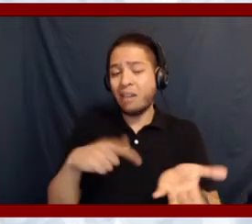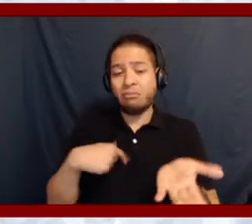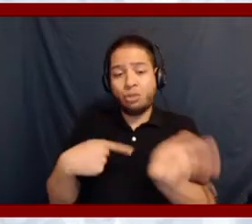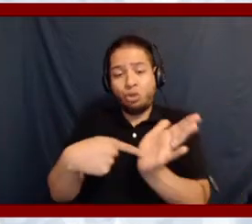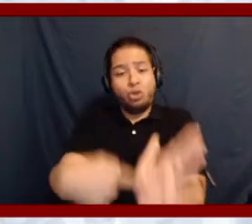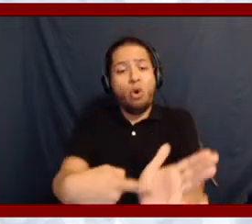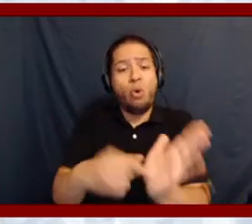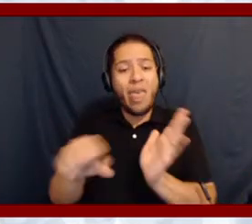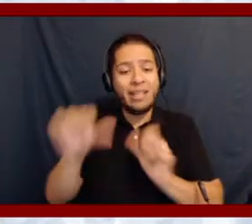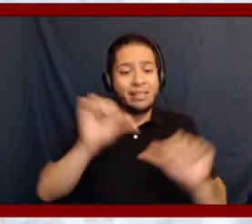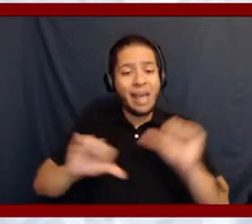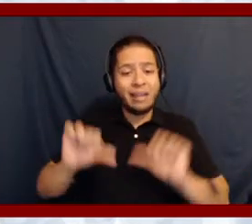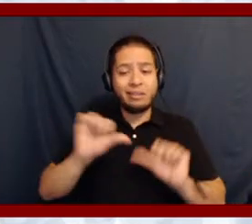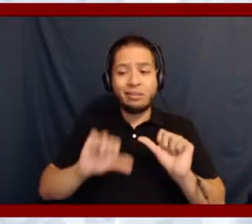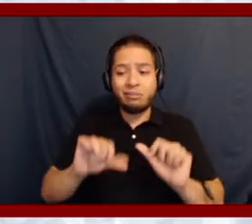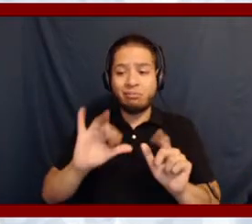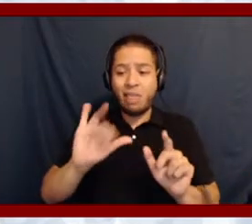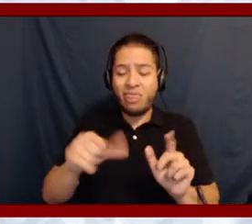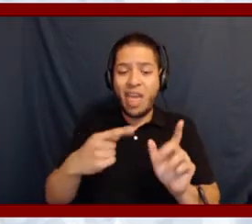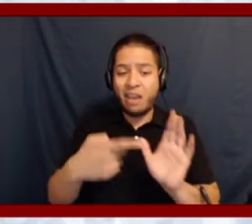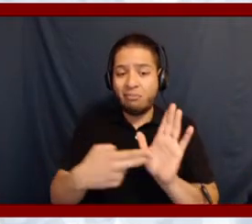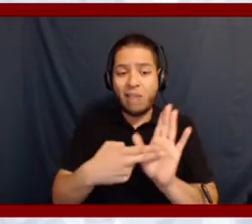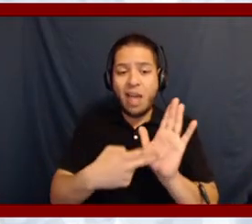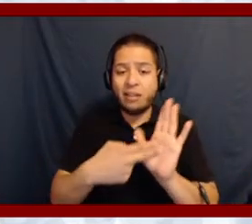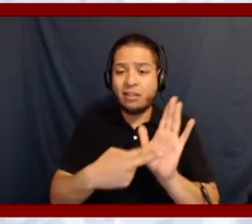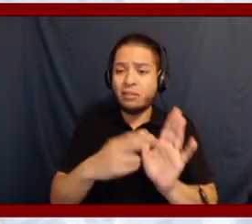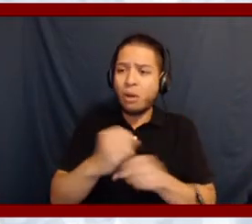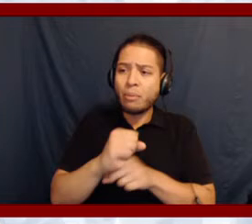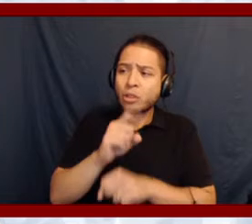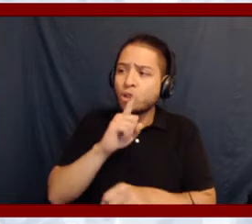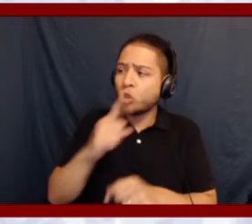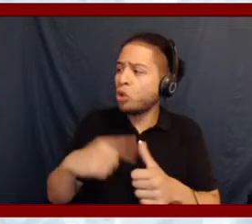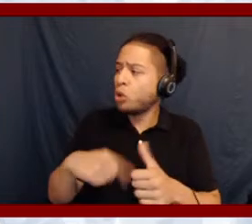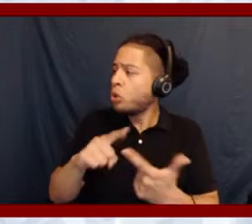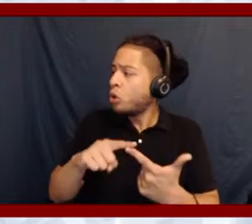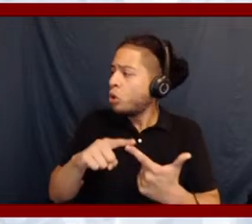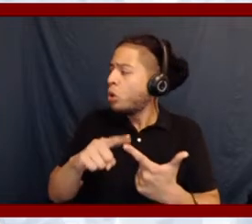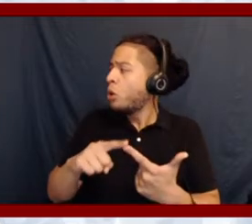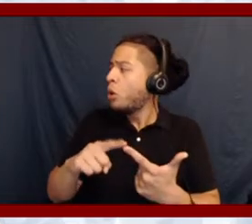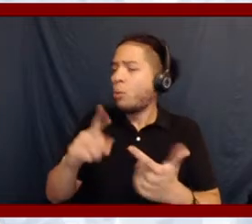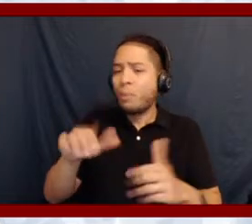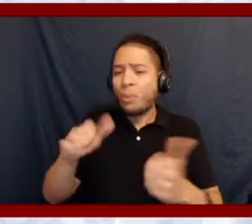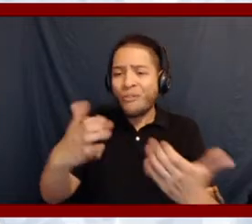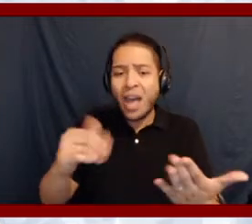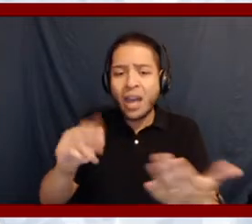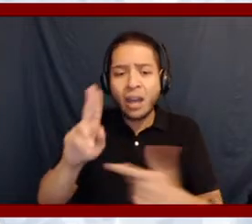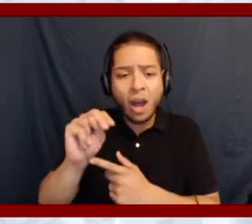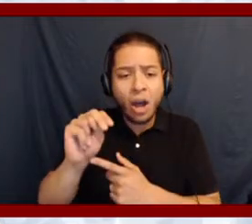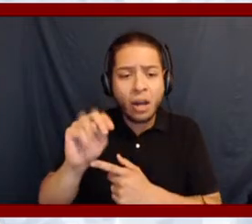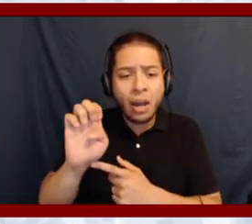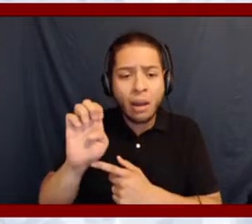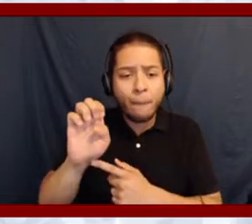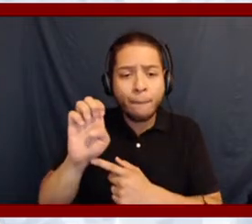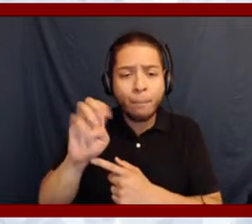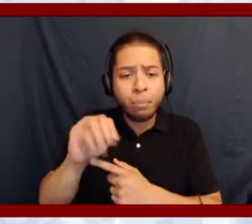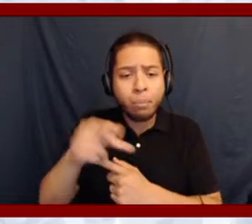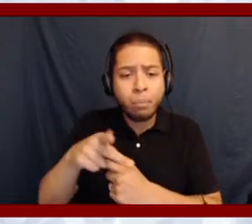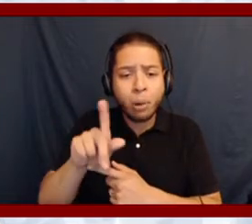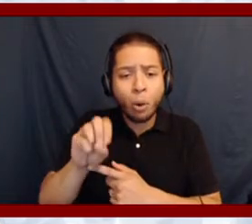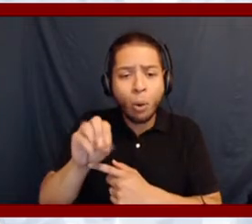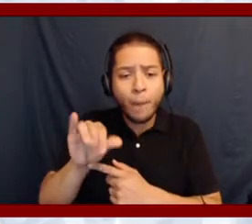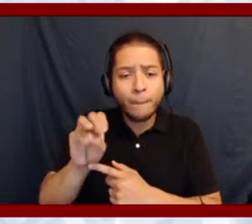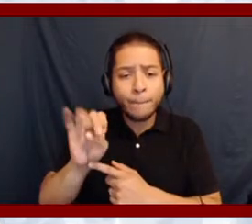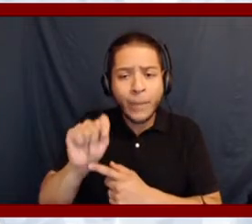we delivered on unemployment, that we had eviction moratoriums, that we did things to make people